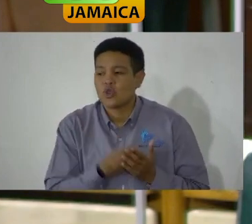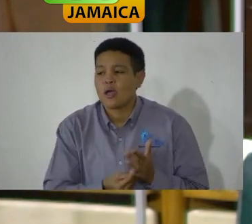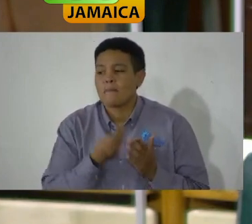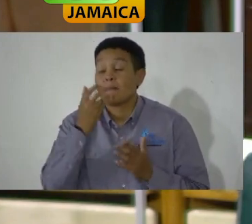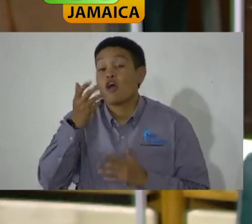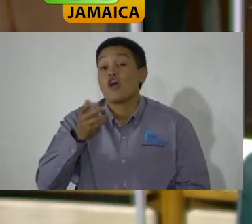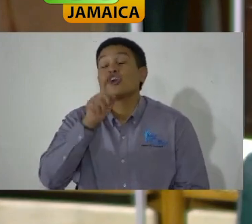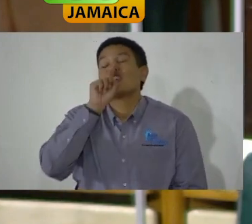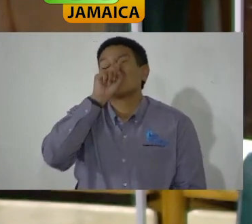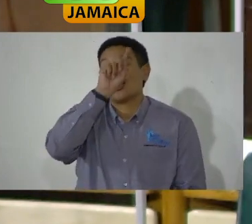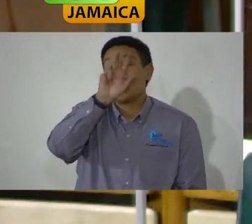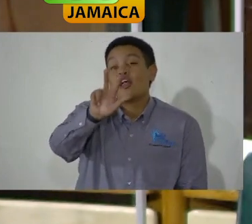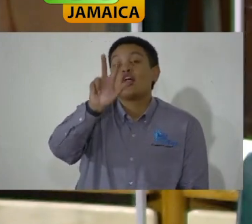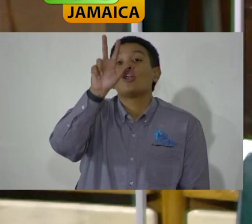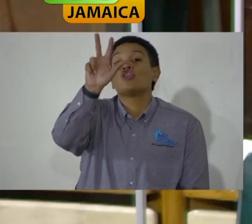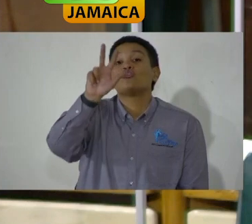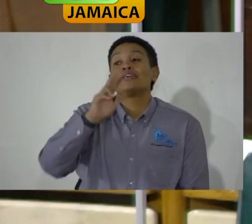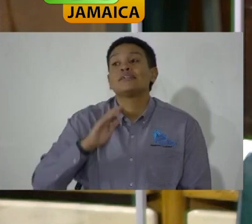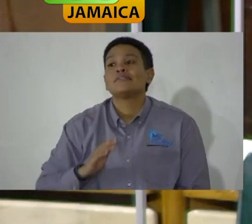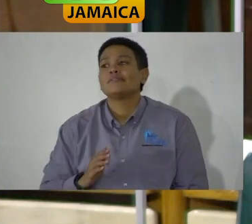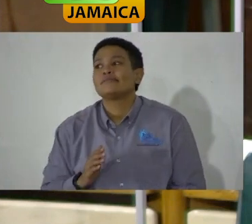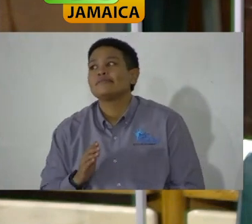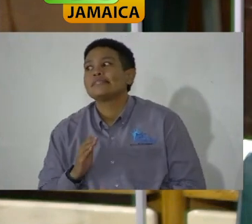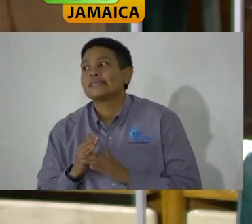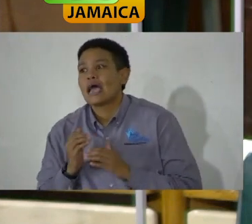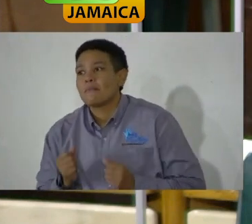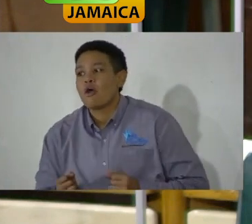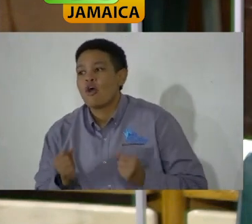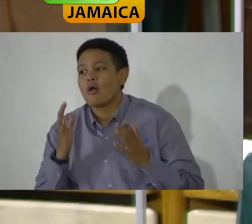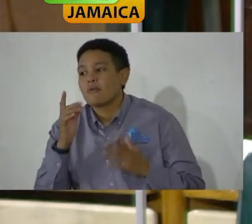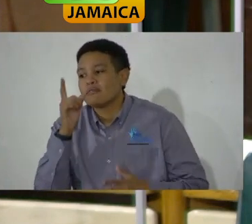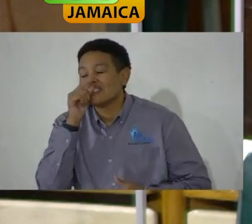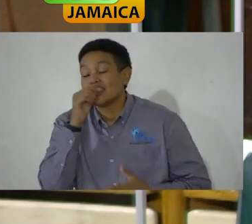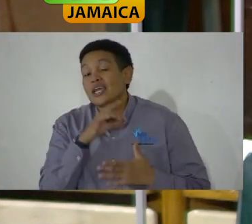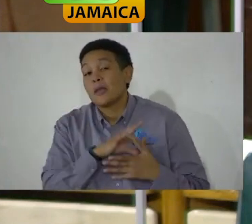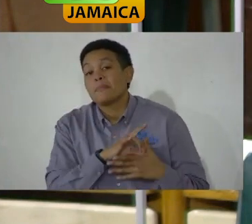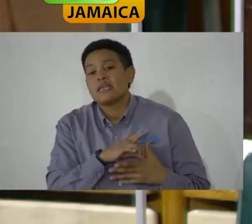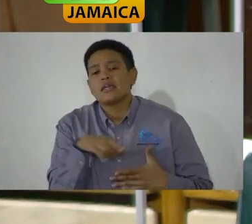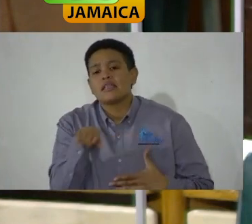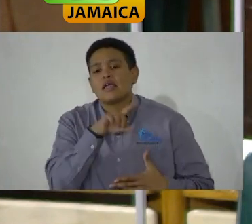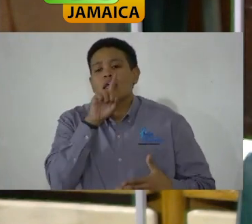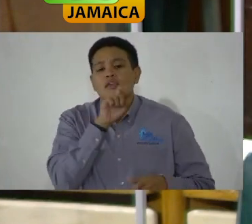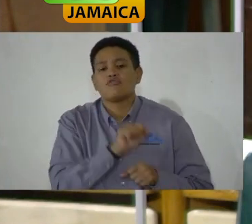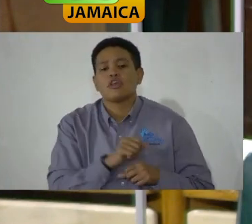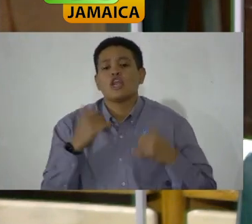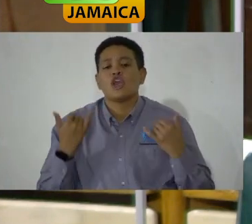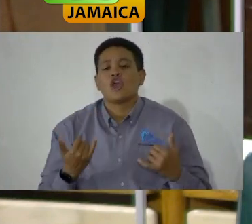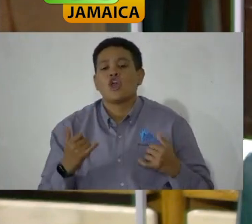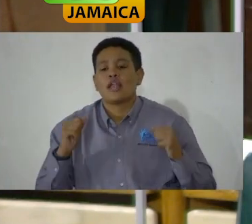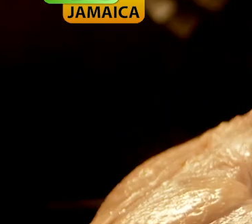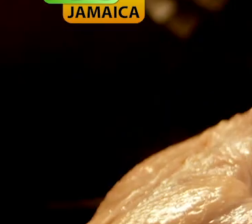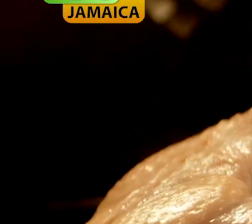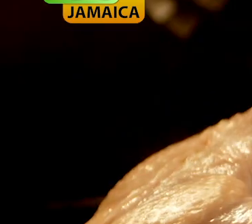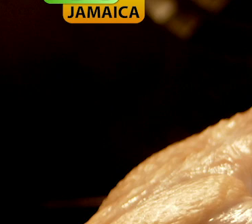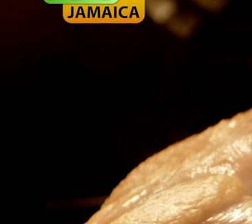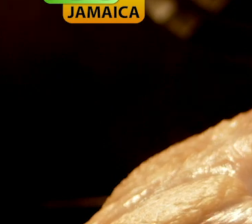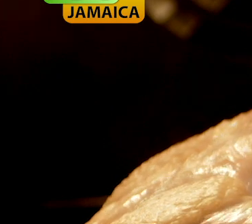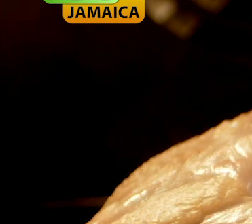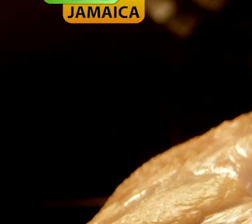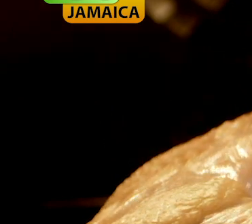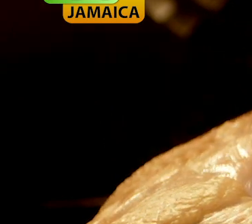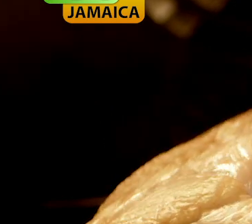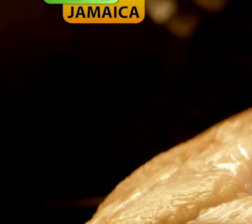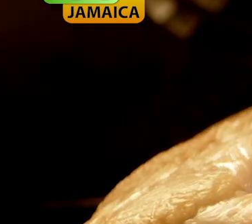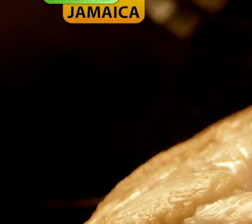at least 3 times the quantity of poultry meat that they are currently able to afford. Mr. Charles